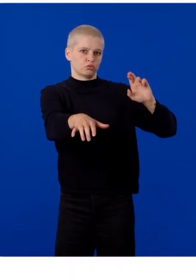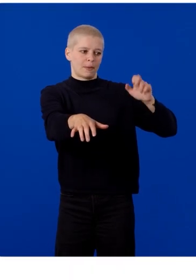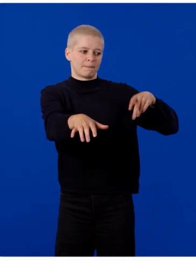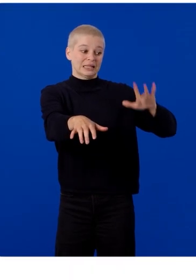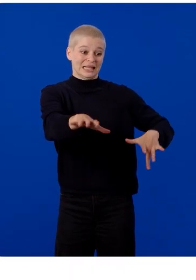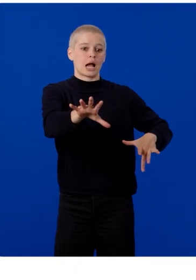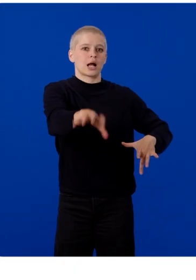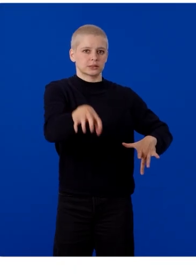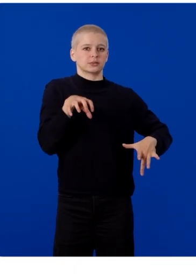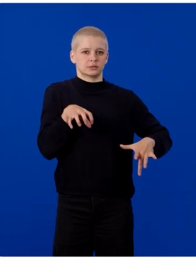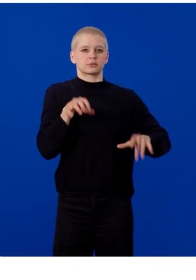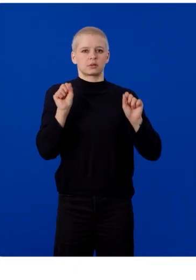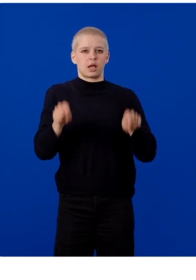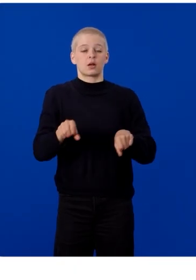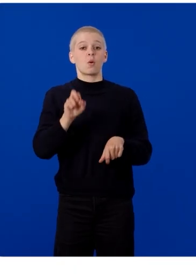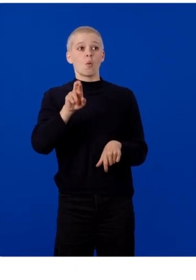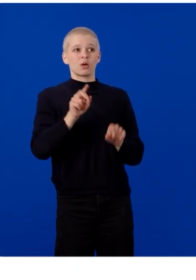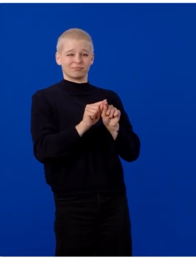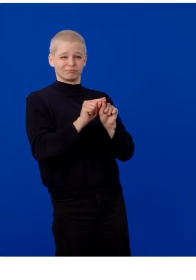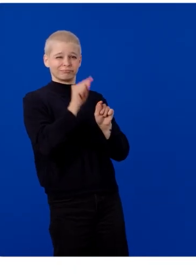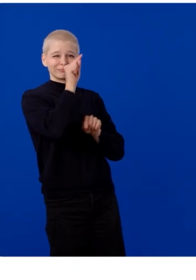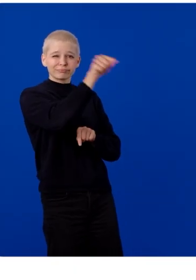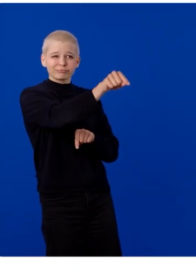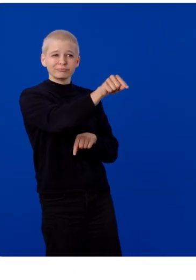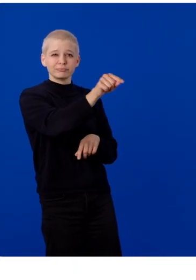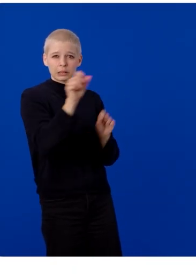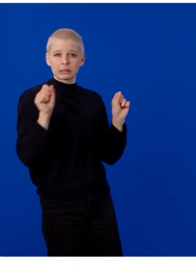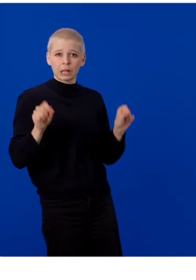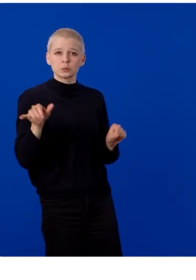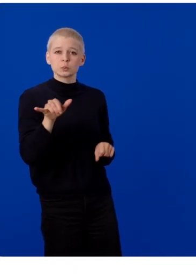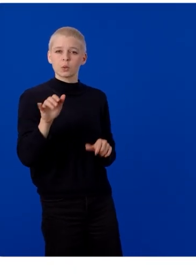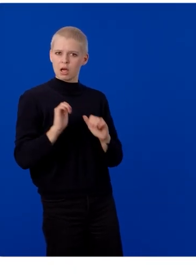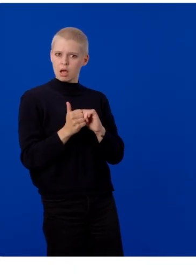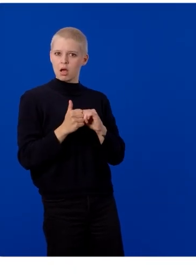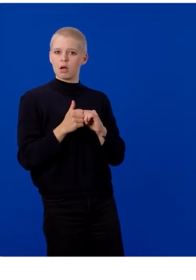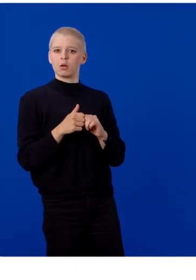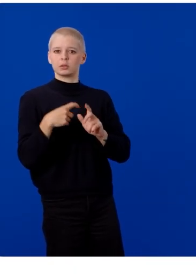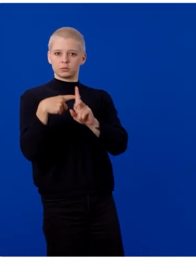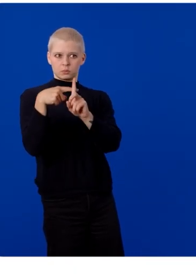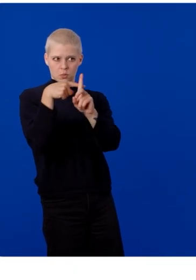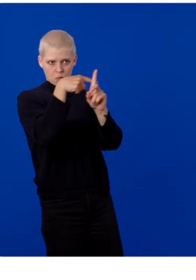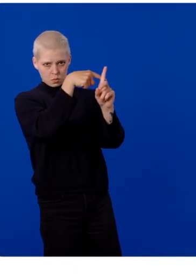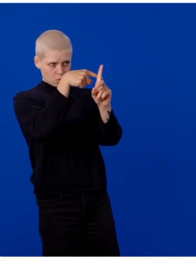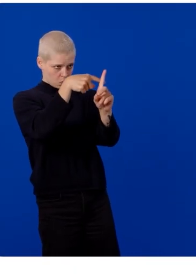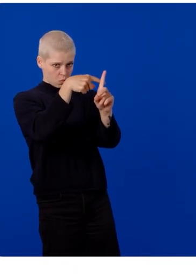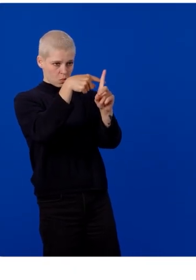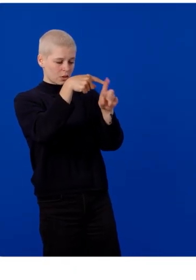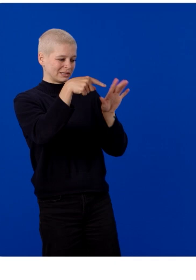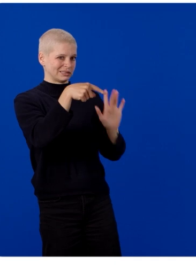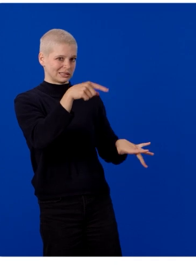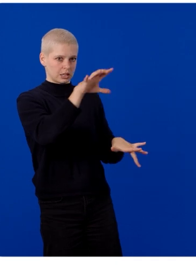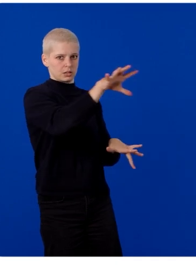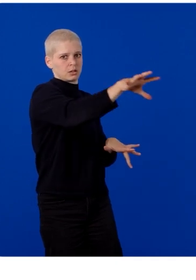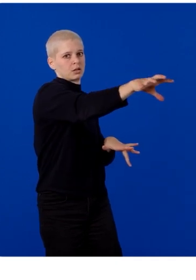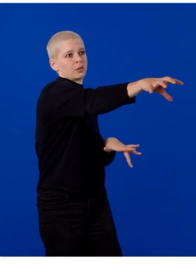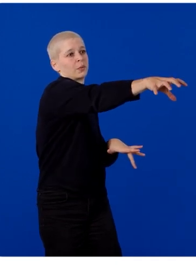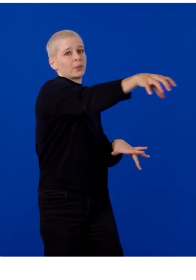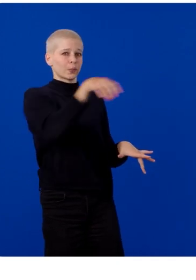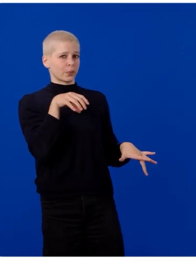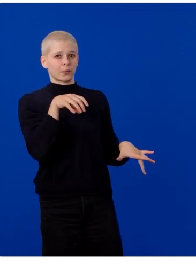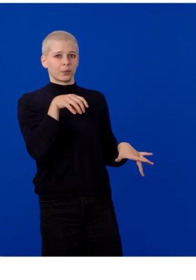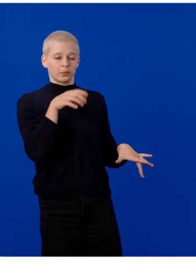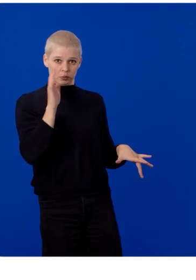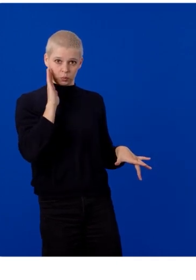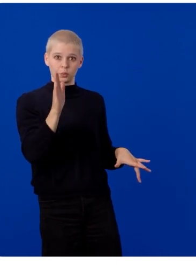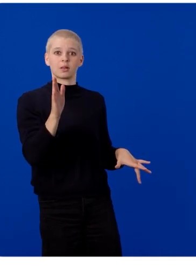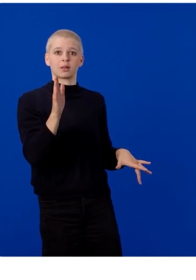we can use distance grabbable to grab objects from afar. Point your selection ray at the shoe, press grip, and watch it fly towards